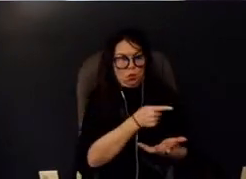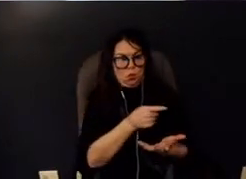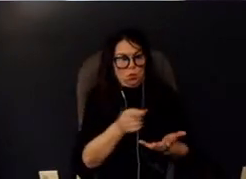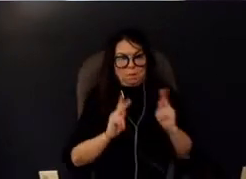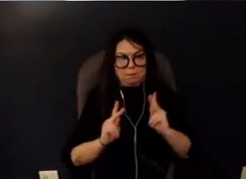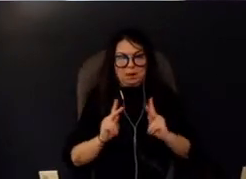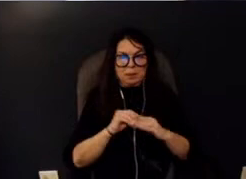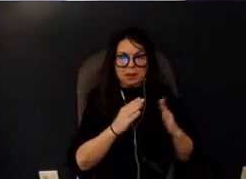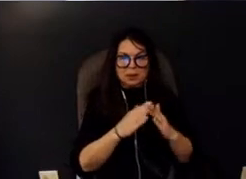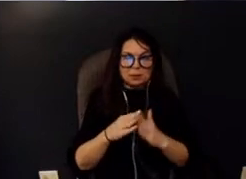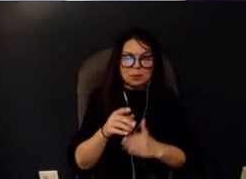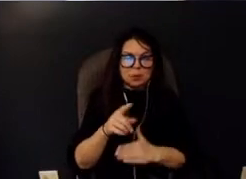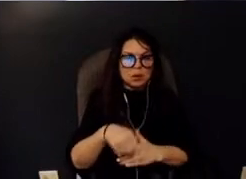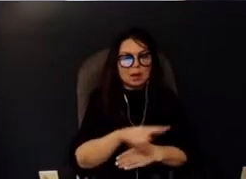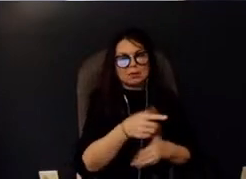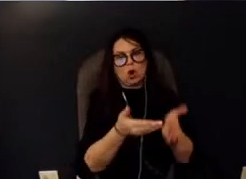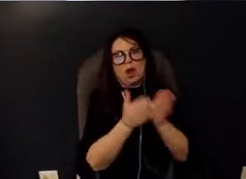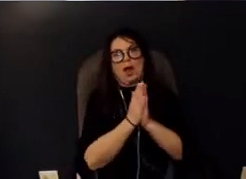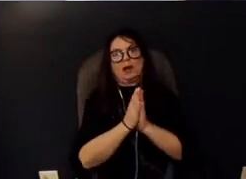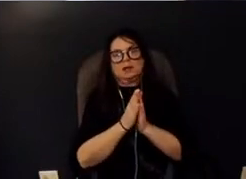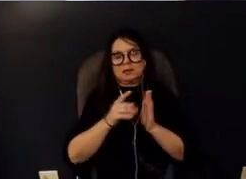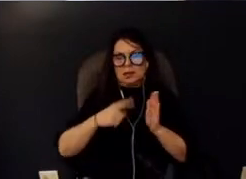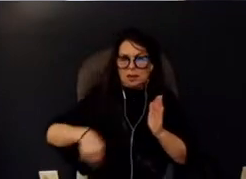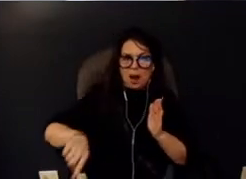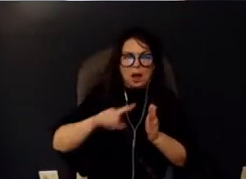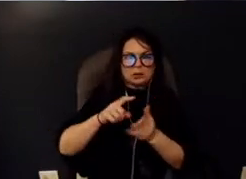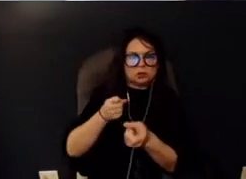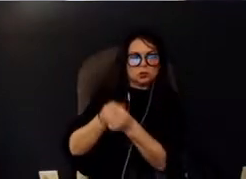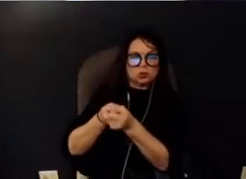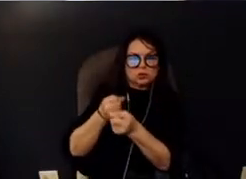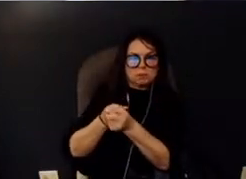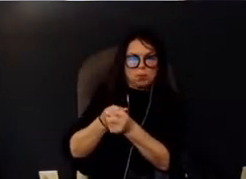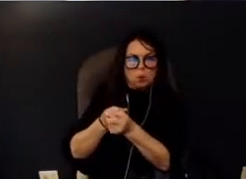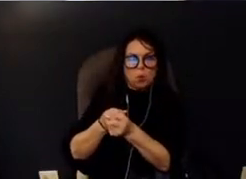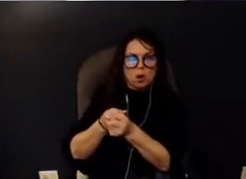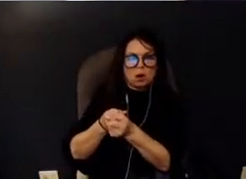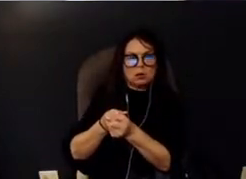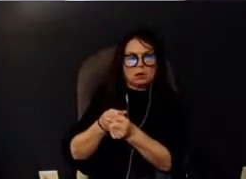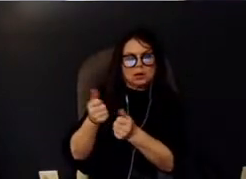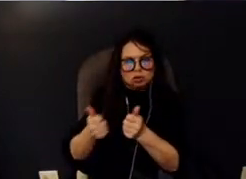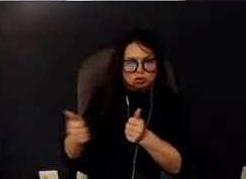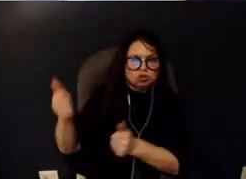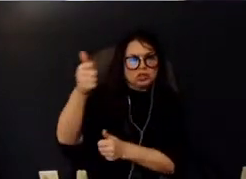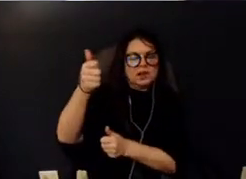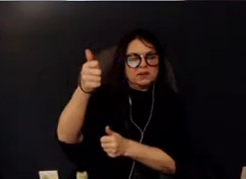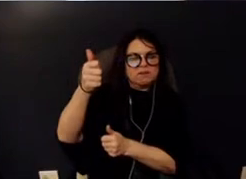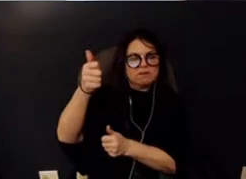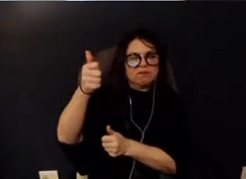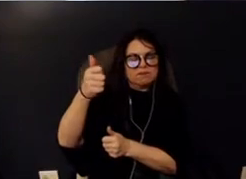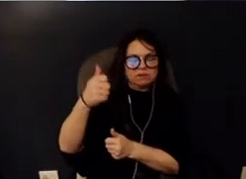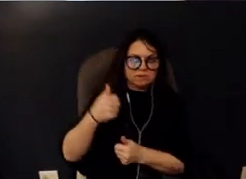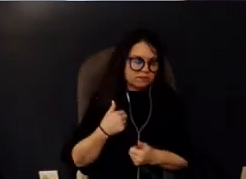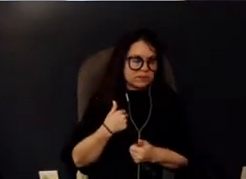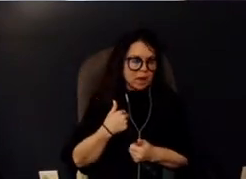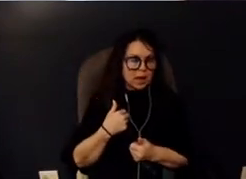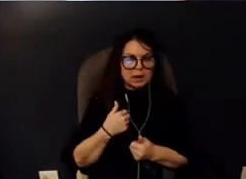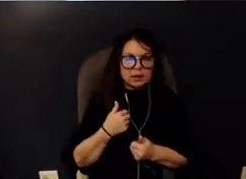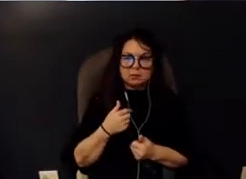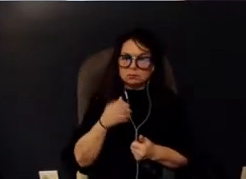to support Chief Rondo tonight. And I will affirm publicly that I